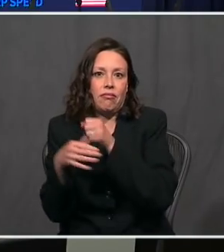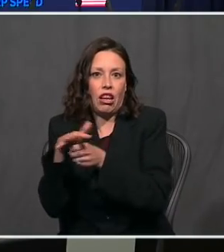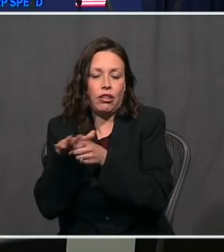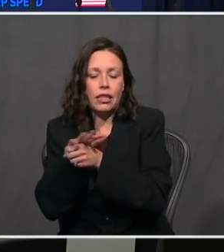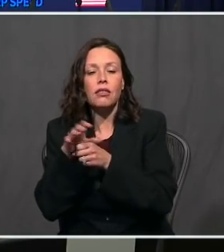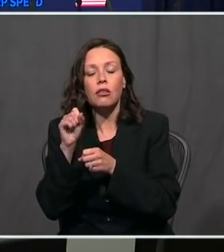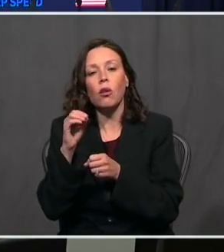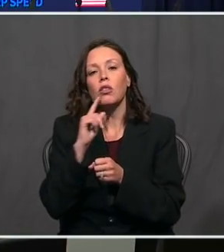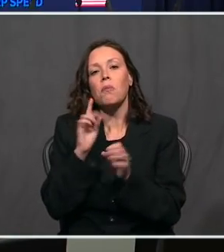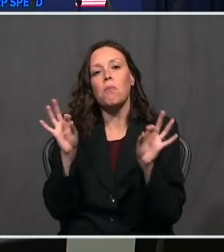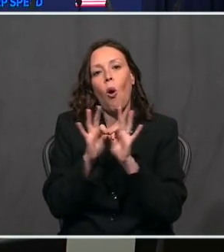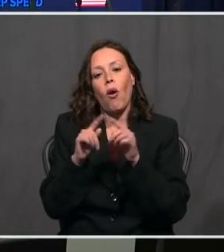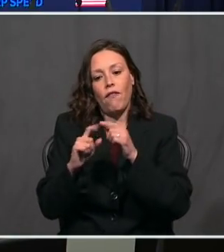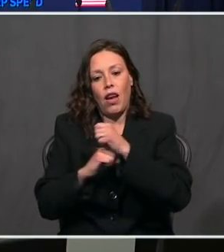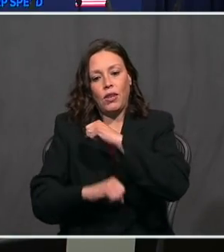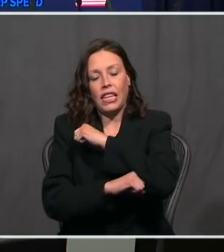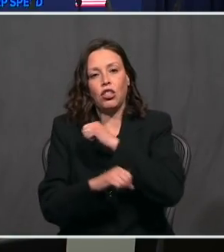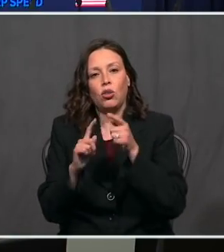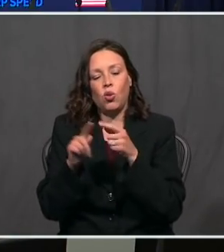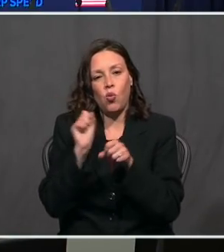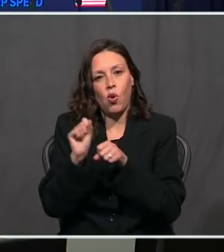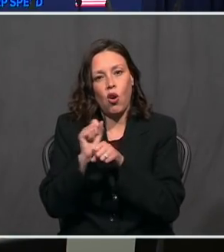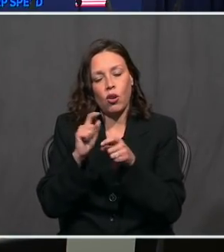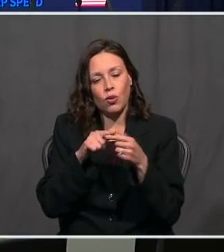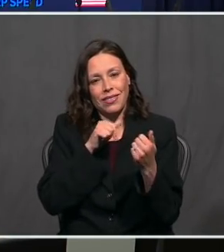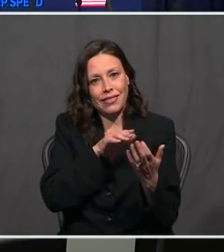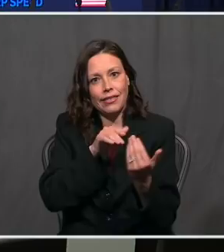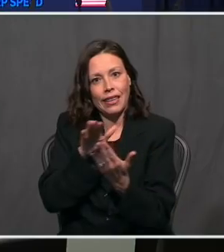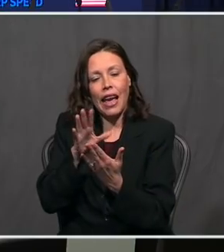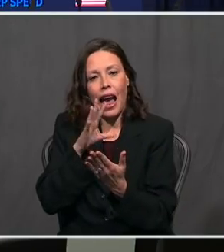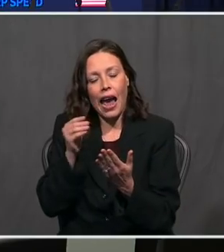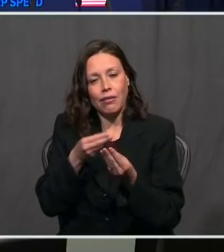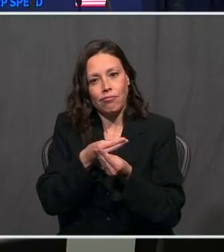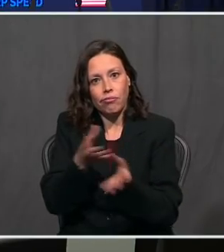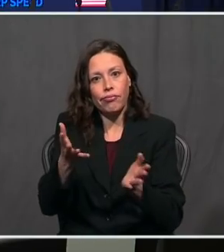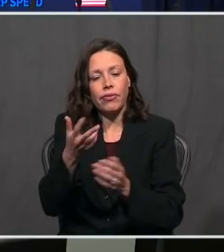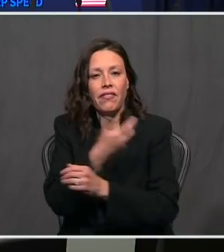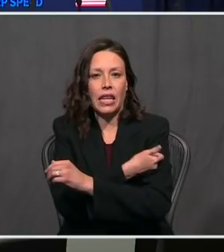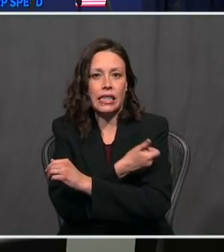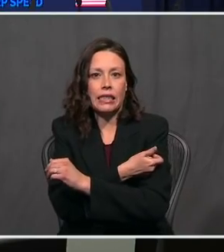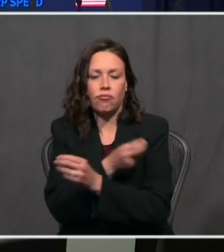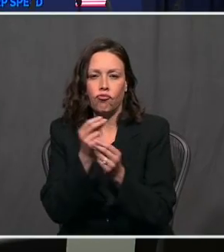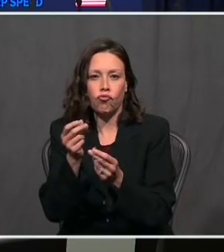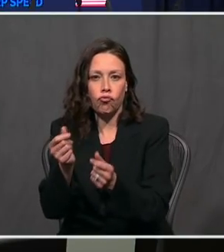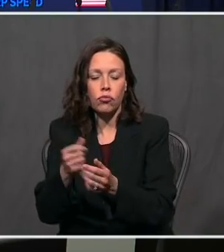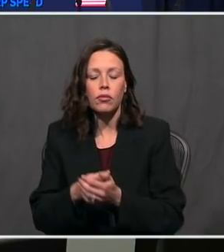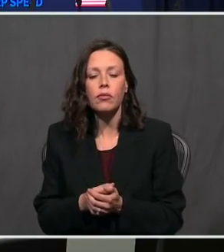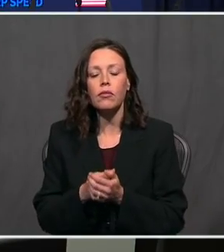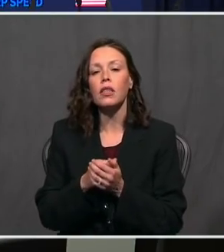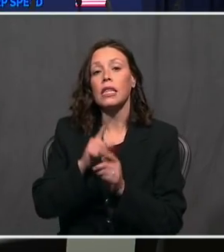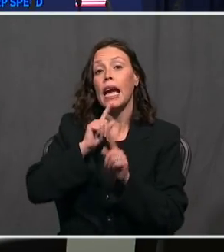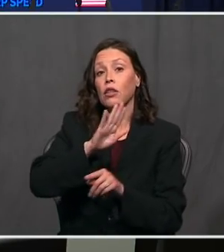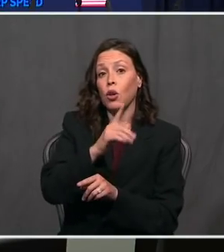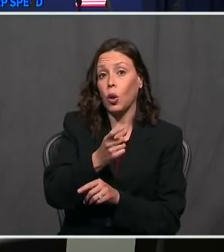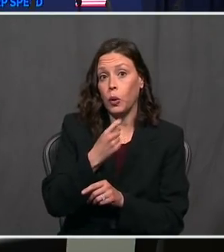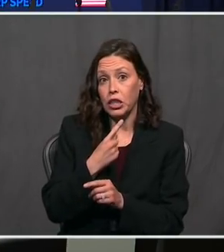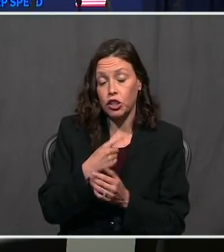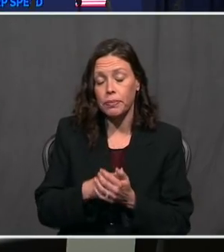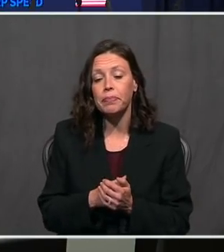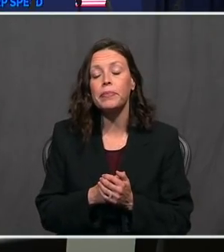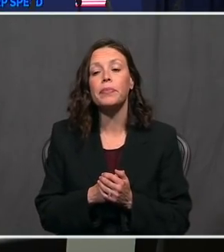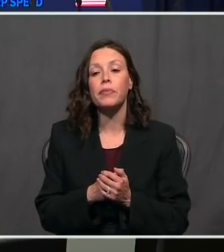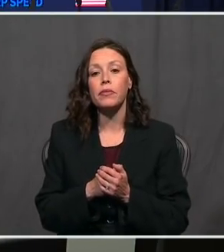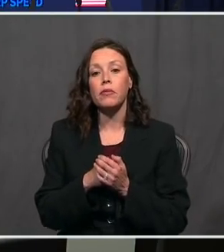well placed to really step forward and really help in this process. So to your question, I think that if you look at when we